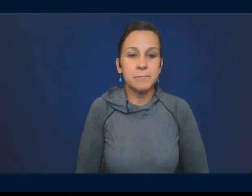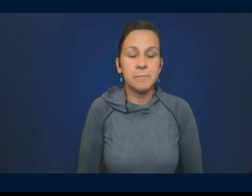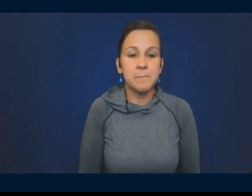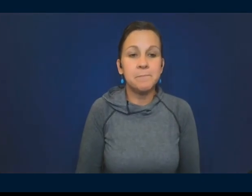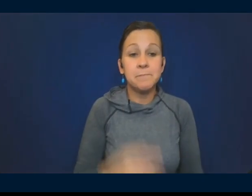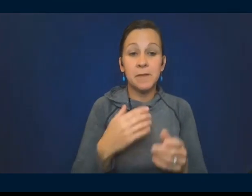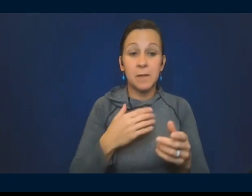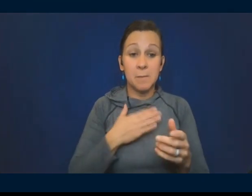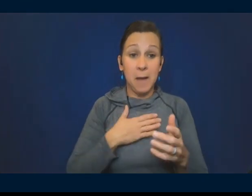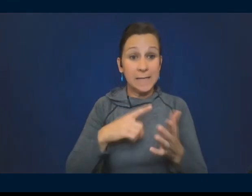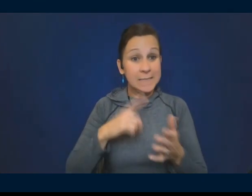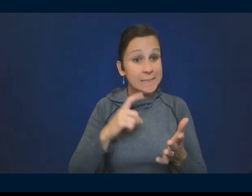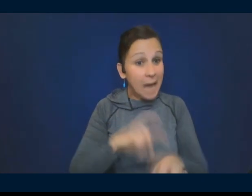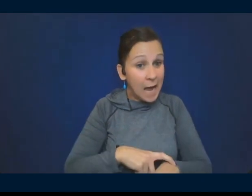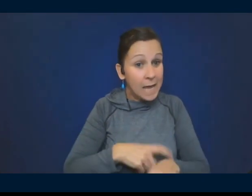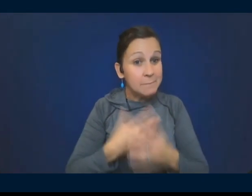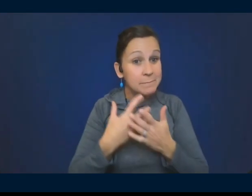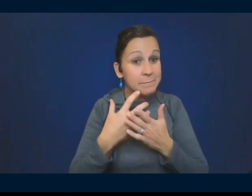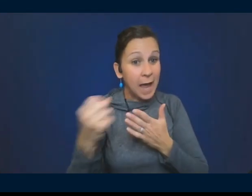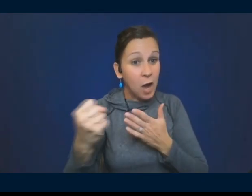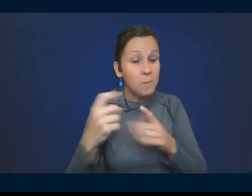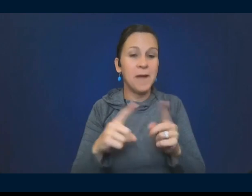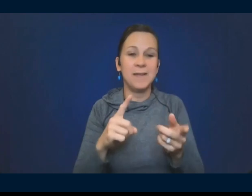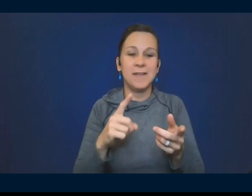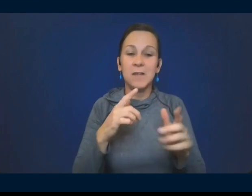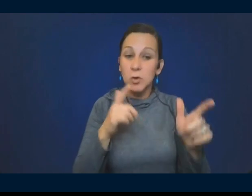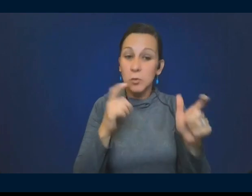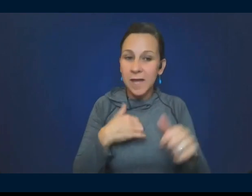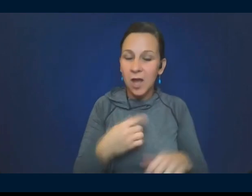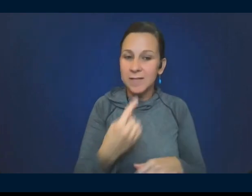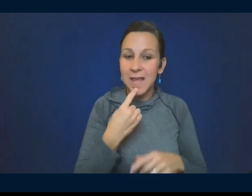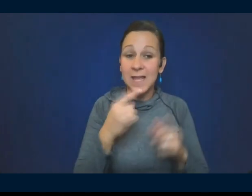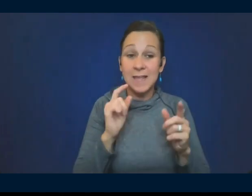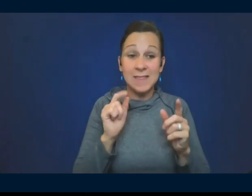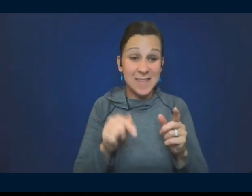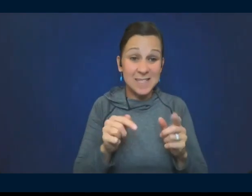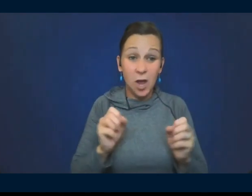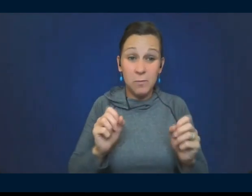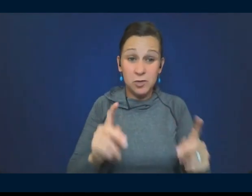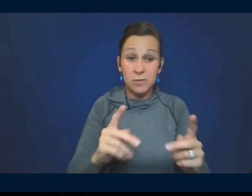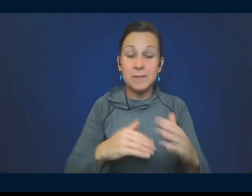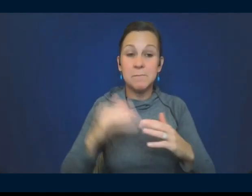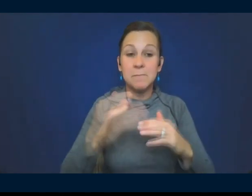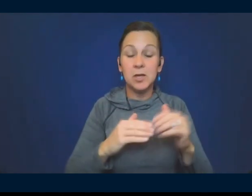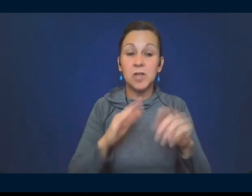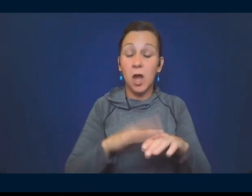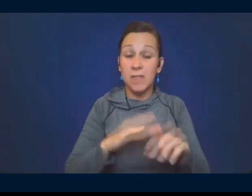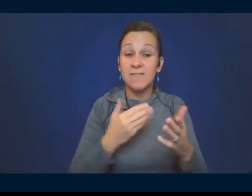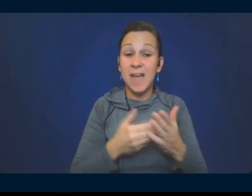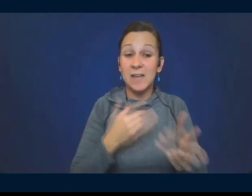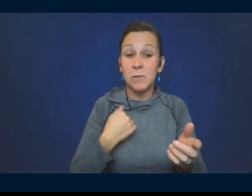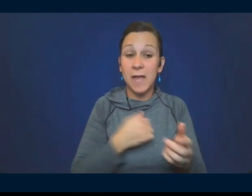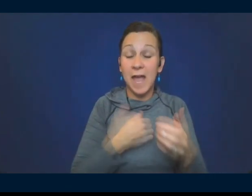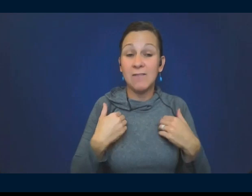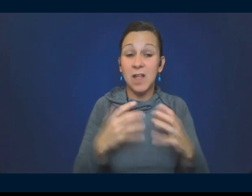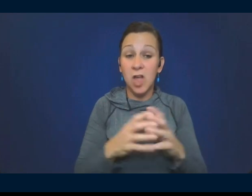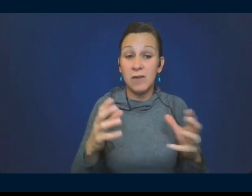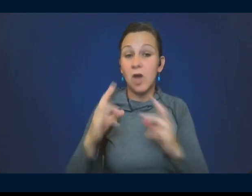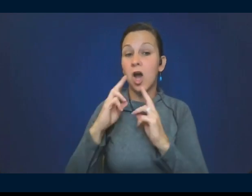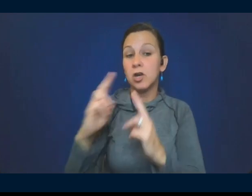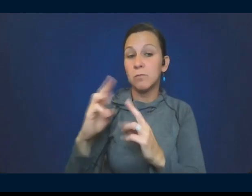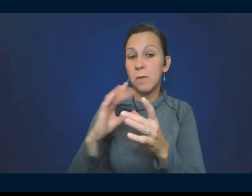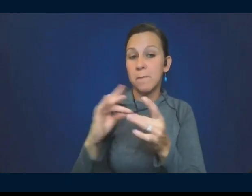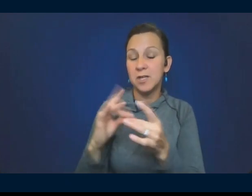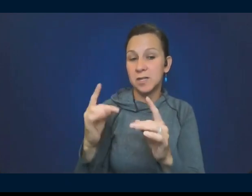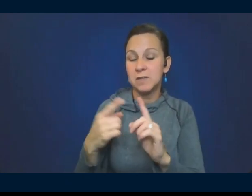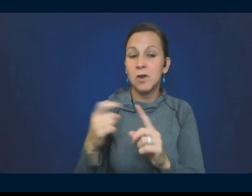My time is up, but quickly I will say that this opportunity was built off the fact that we have a lot of honorable mentions from GRFP.